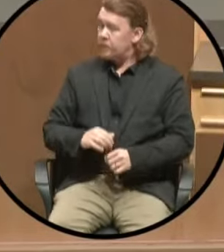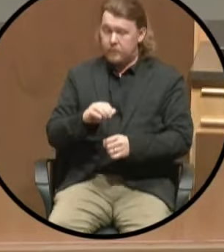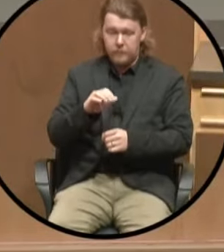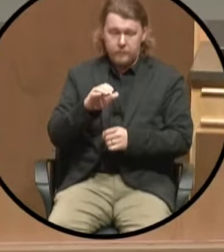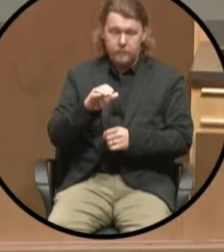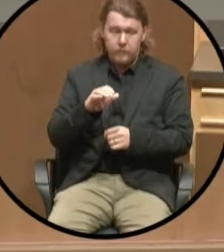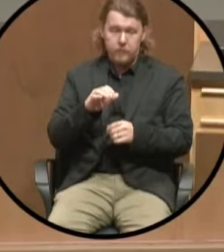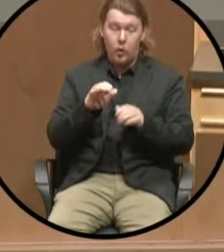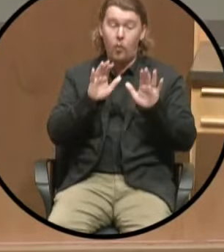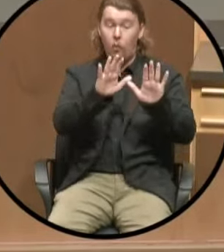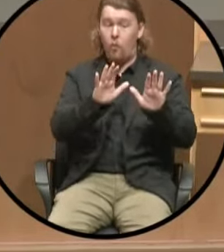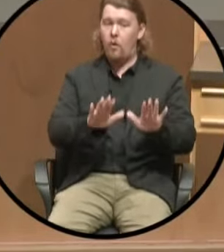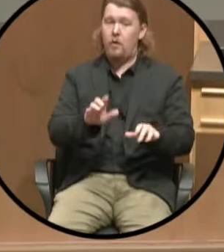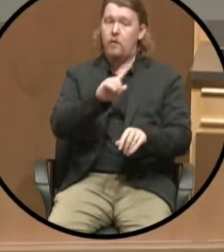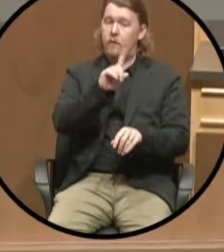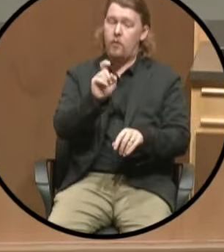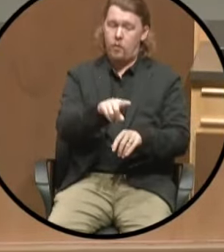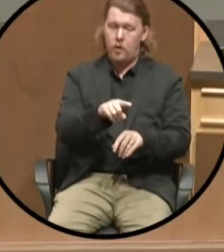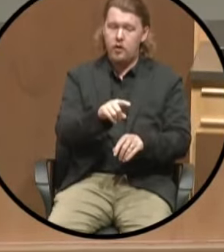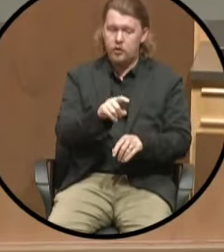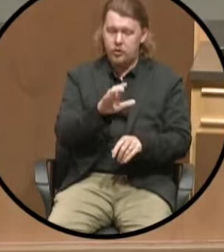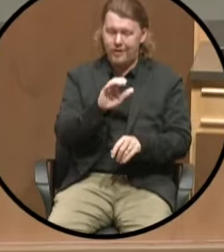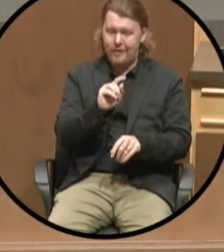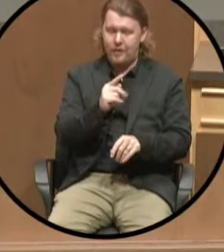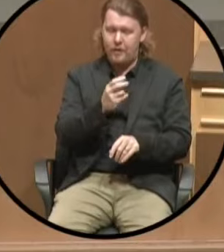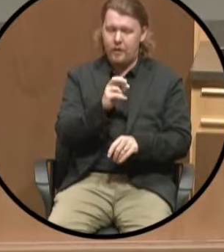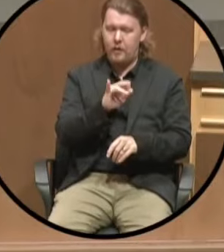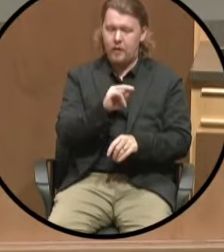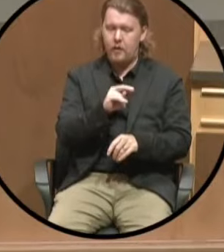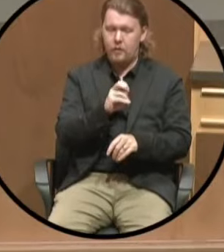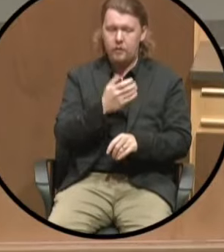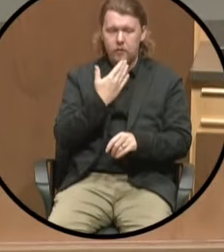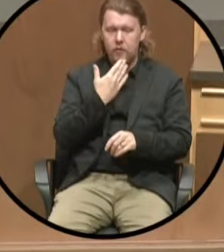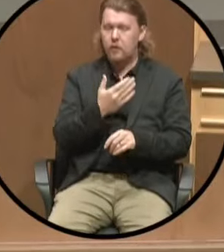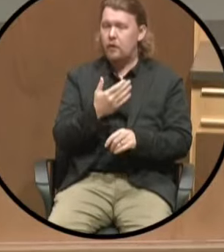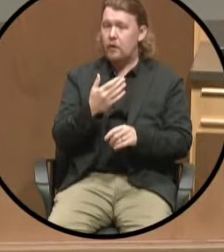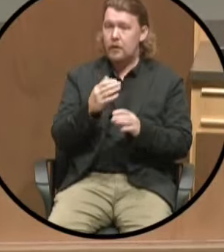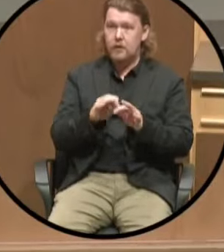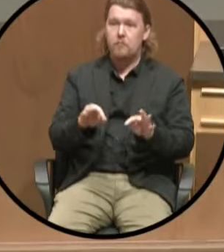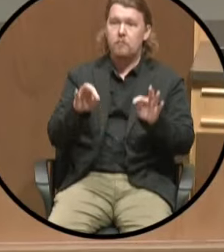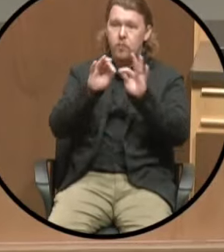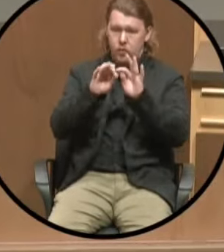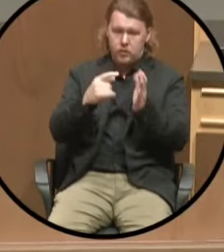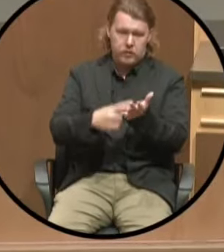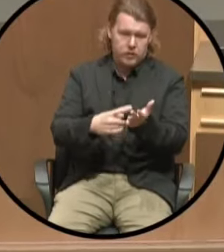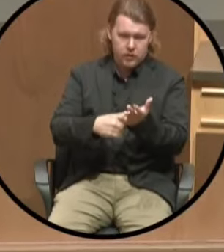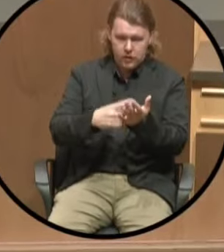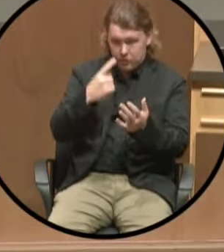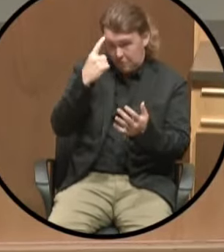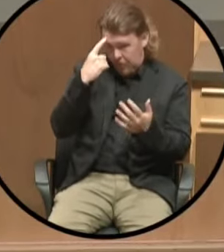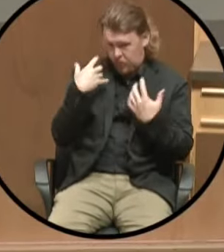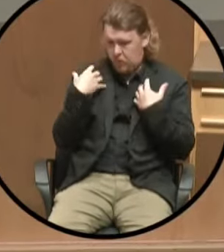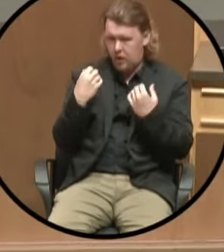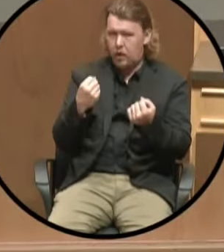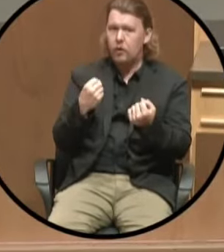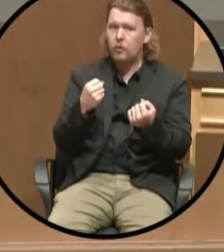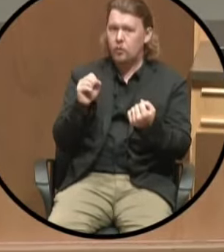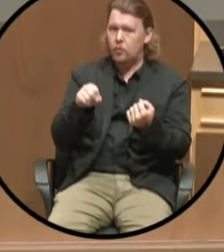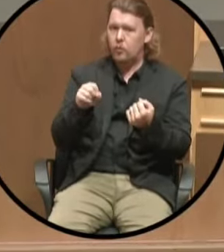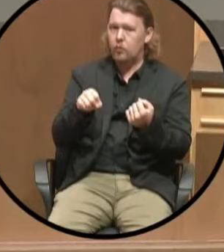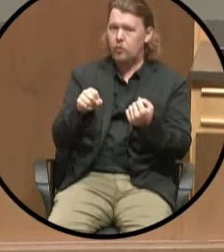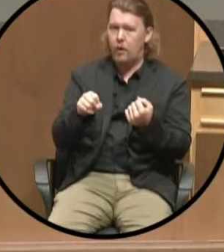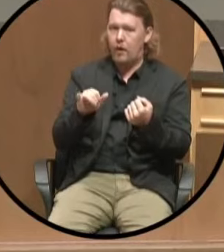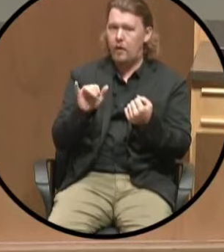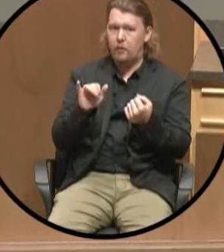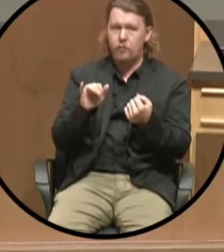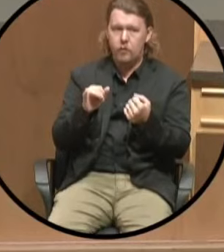Catherine, this is a wonderful question, and I think it's so important to talk about mental health, which often takes its toll in